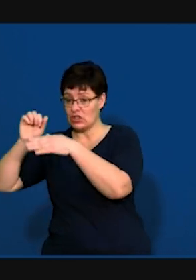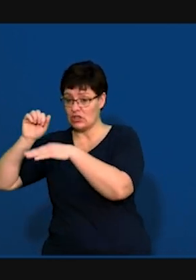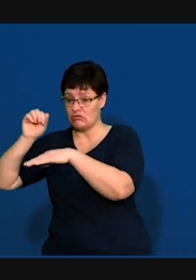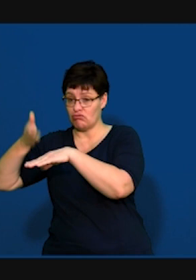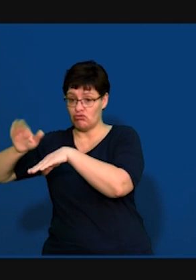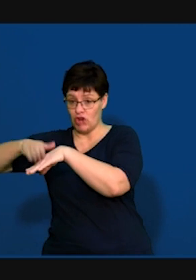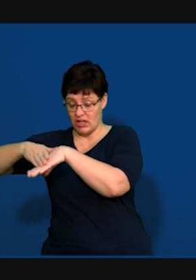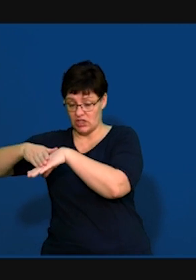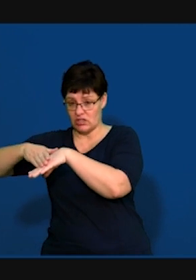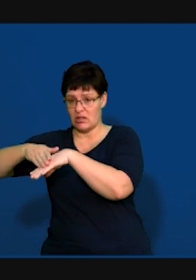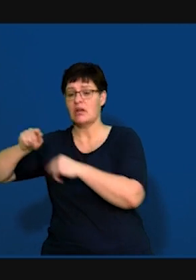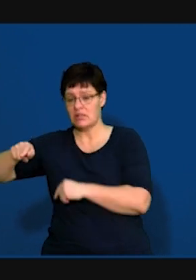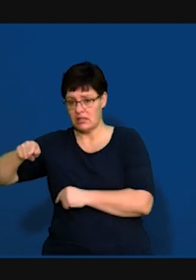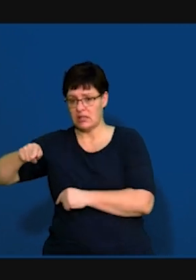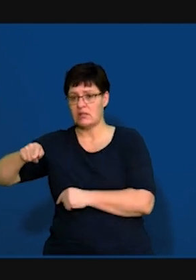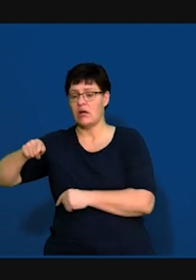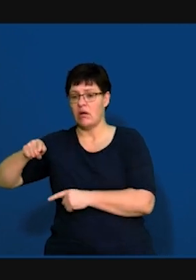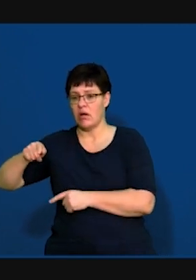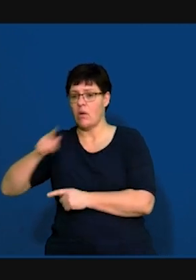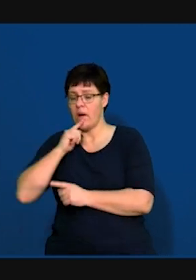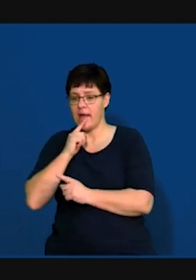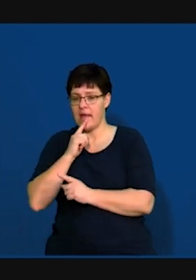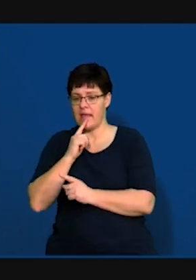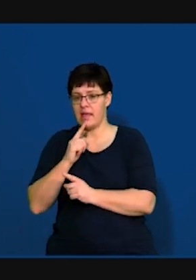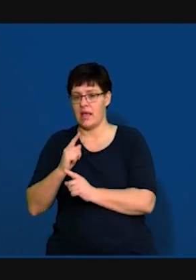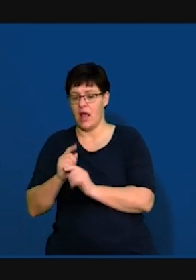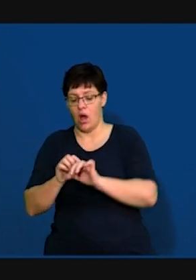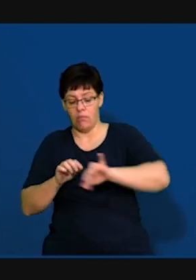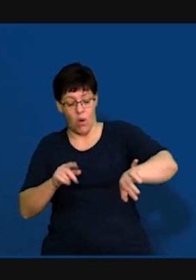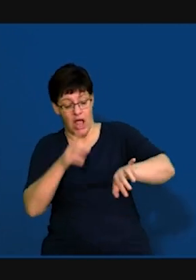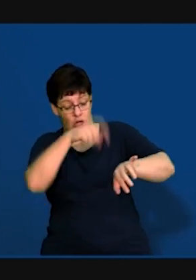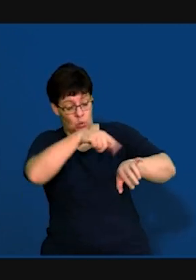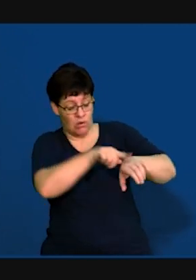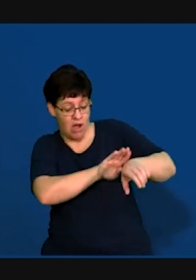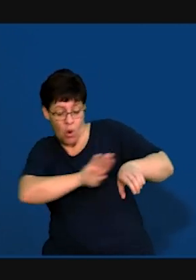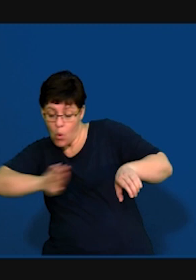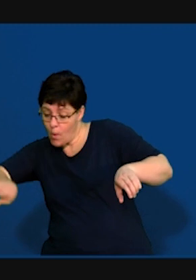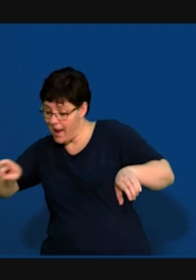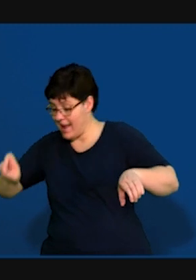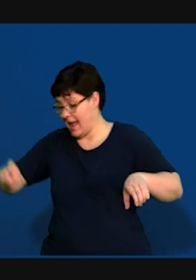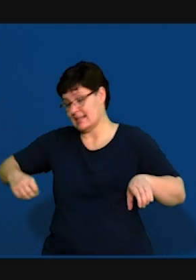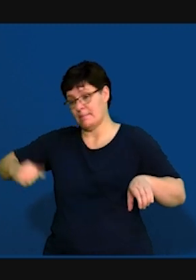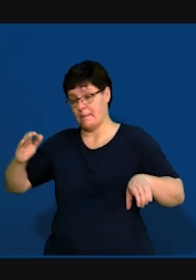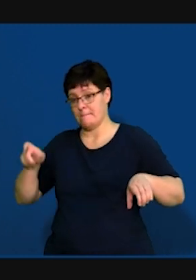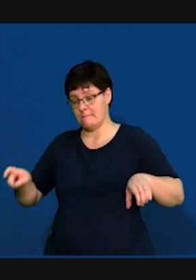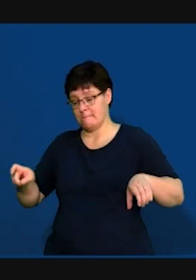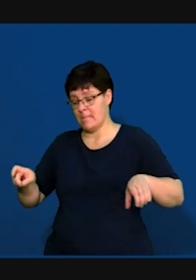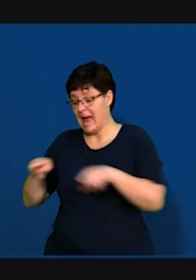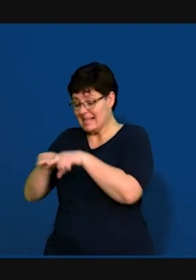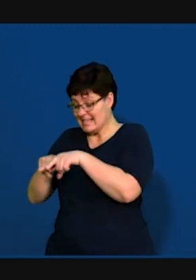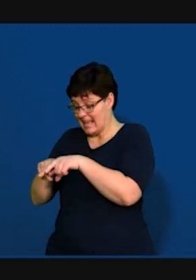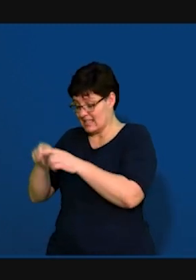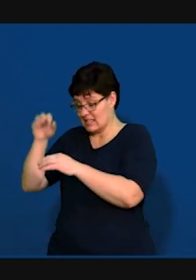exerts a force on the test charge away from Q, right? Now, if we place the test charge, let's